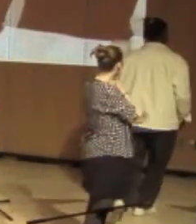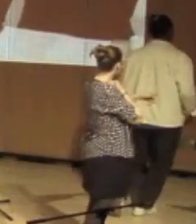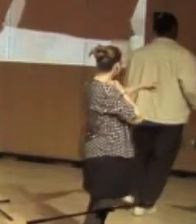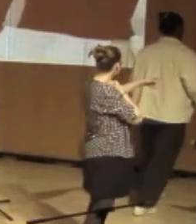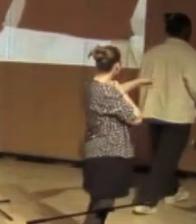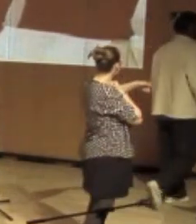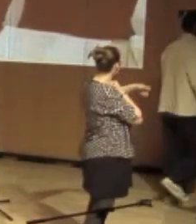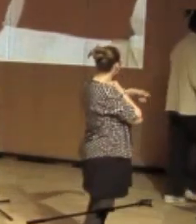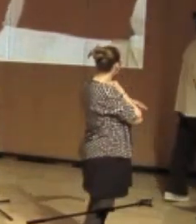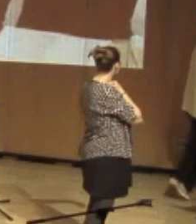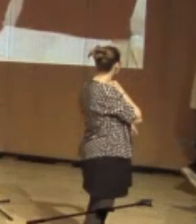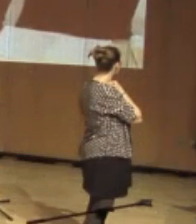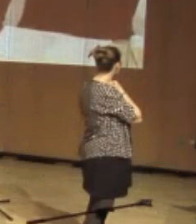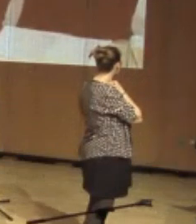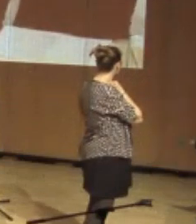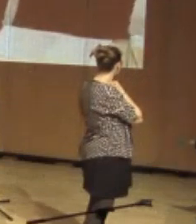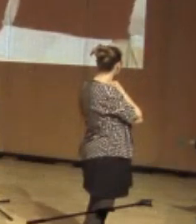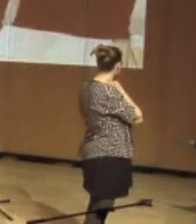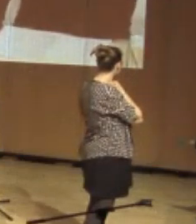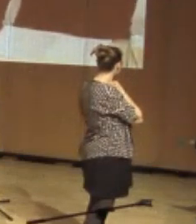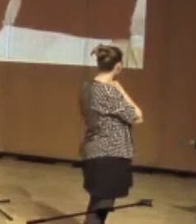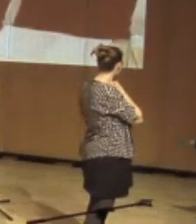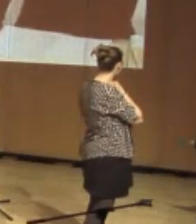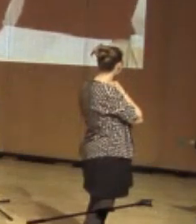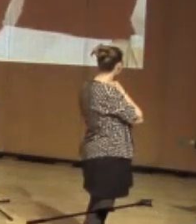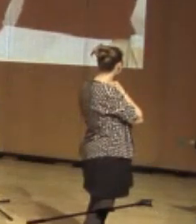there you can like hang out there